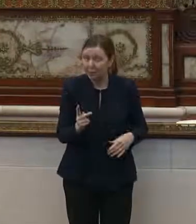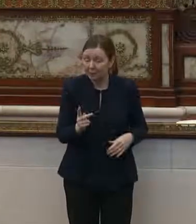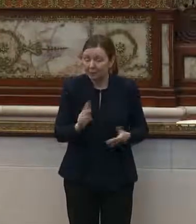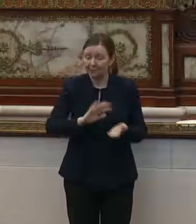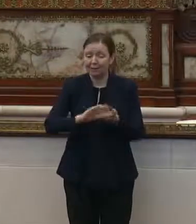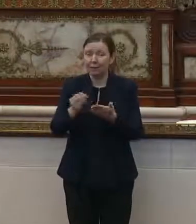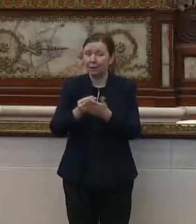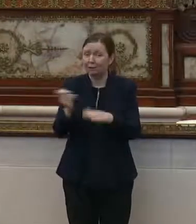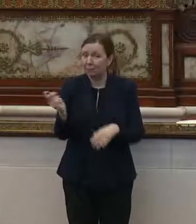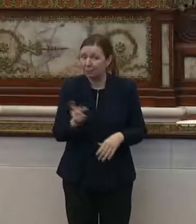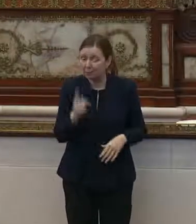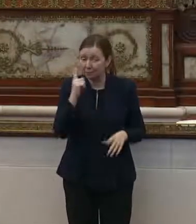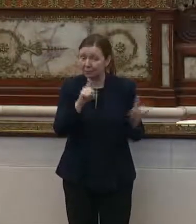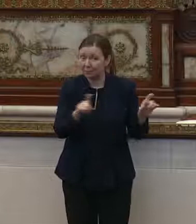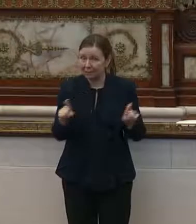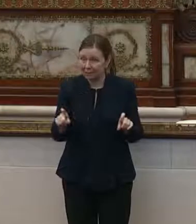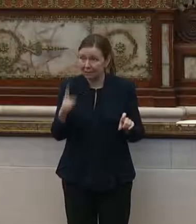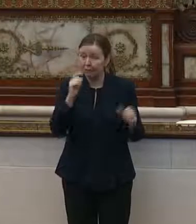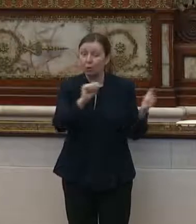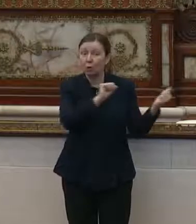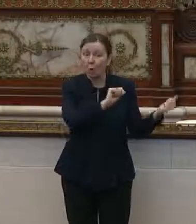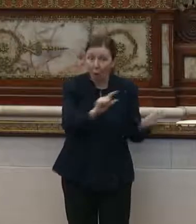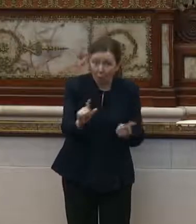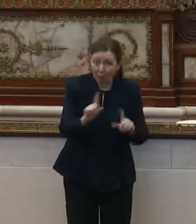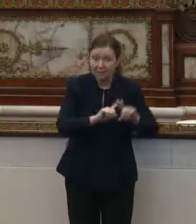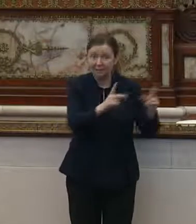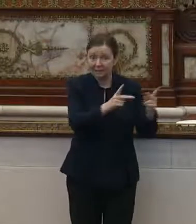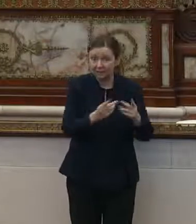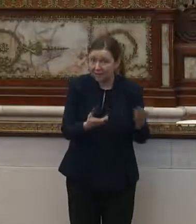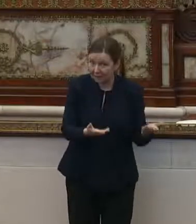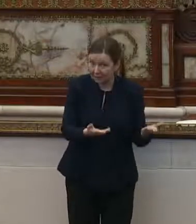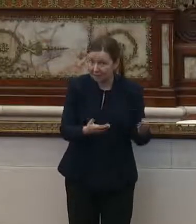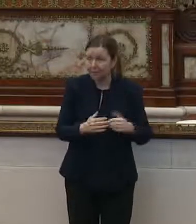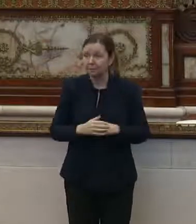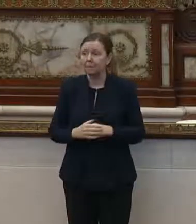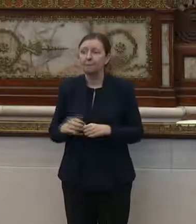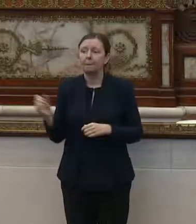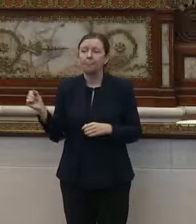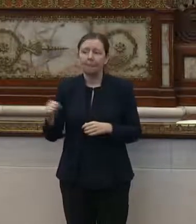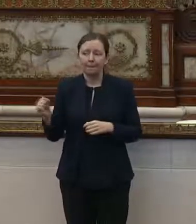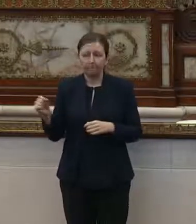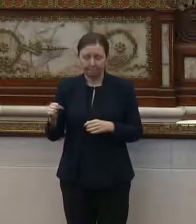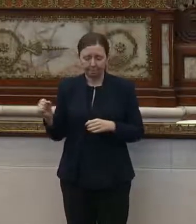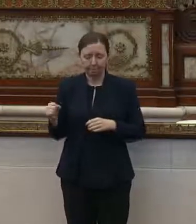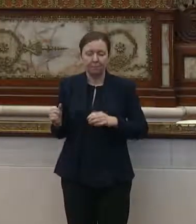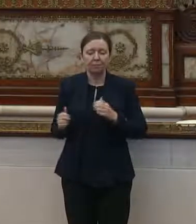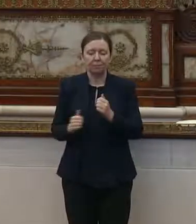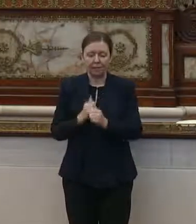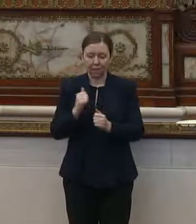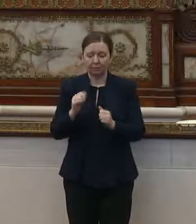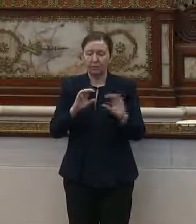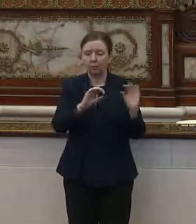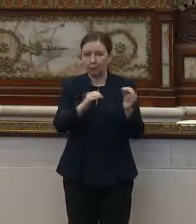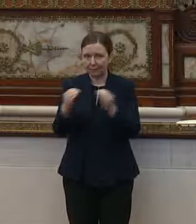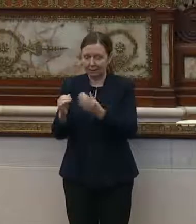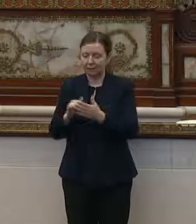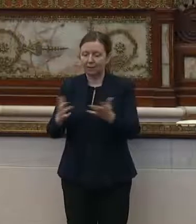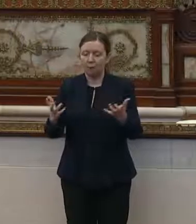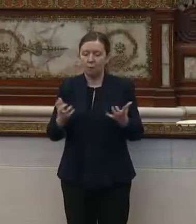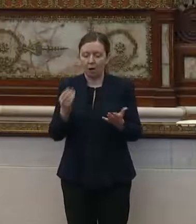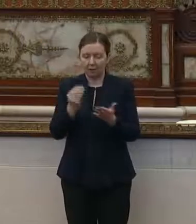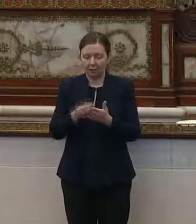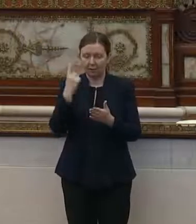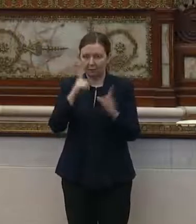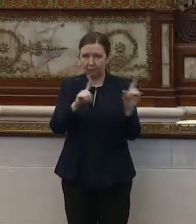of reimbursement for testing for all of these different sites? Yeah, so every organization that wanted funding